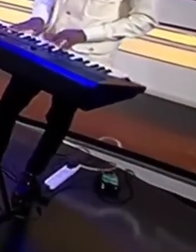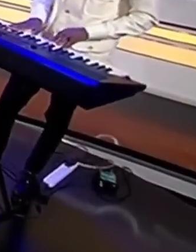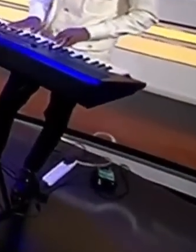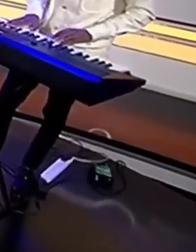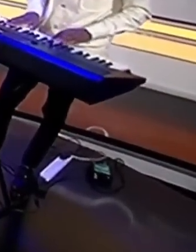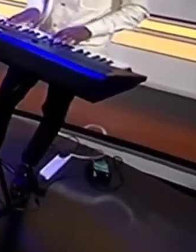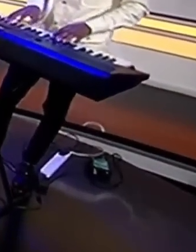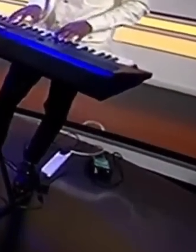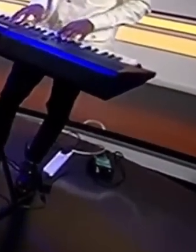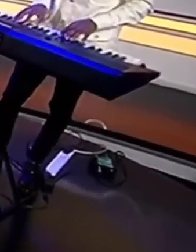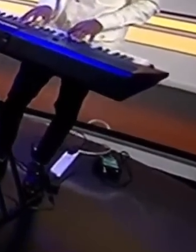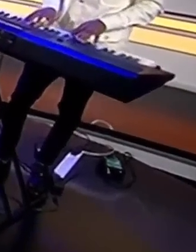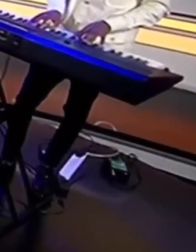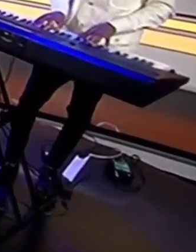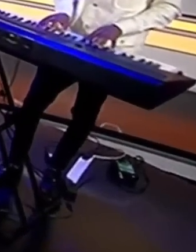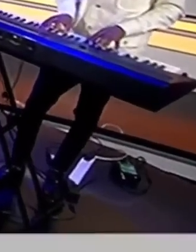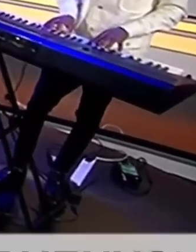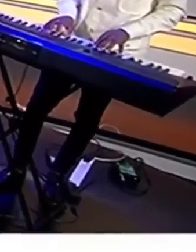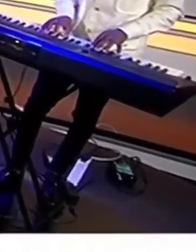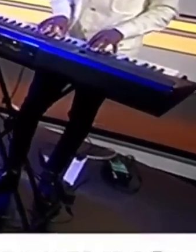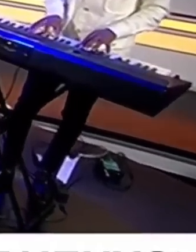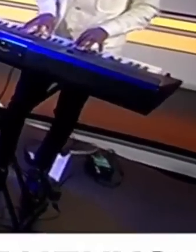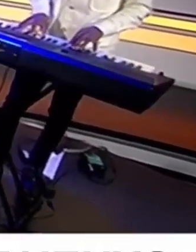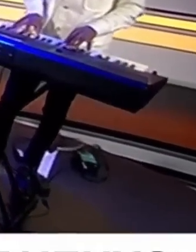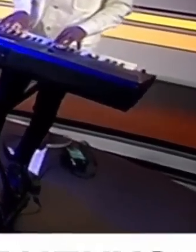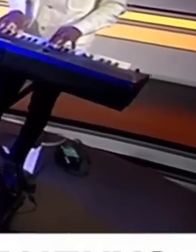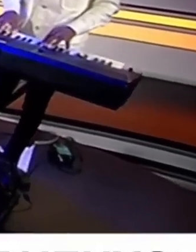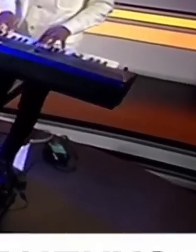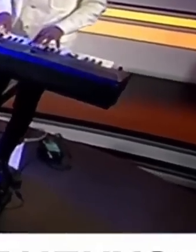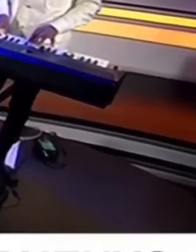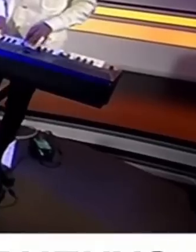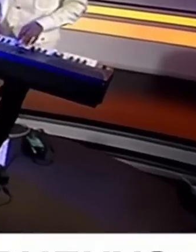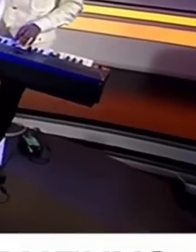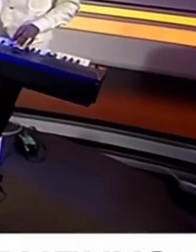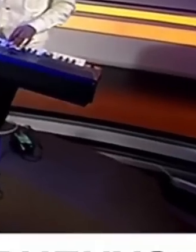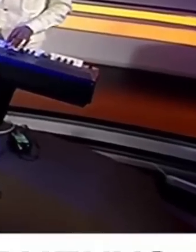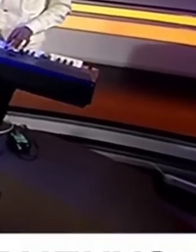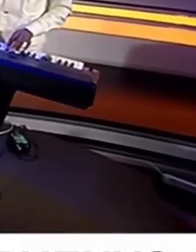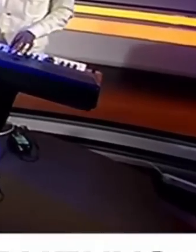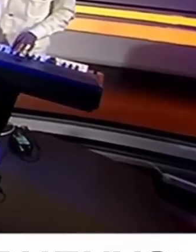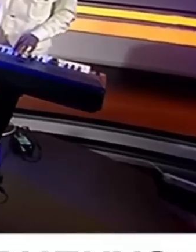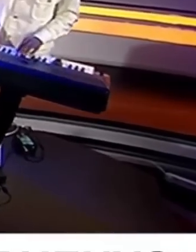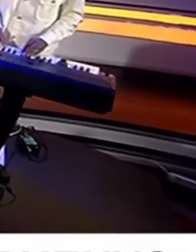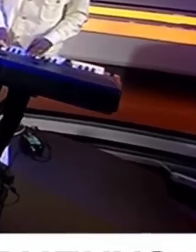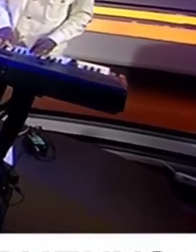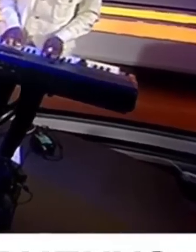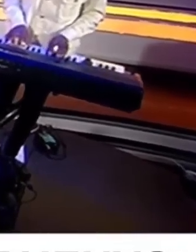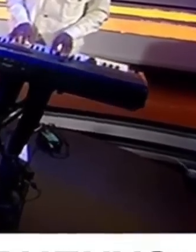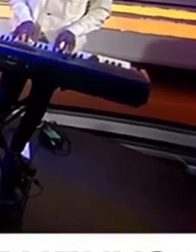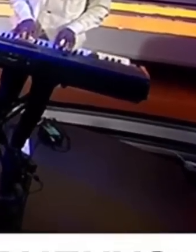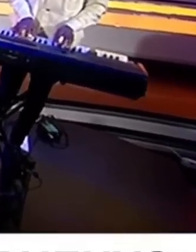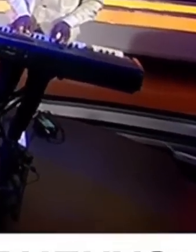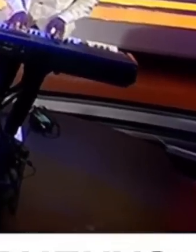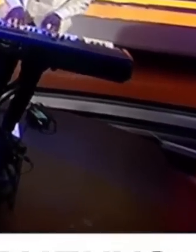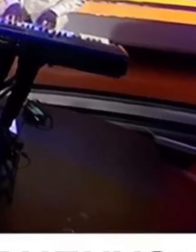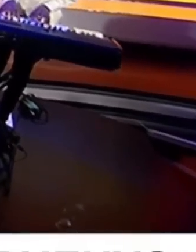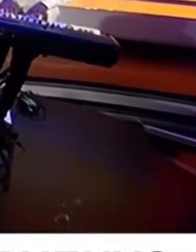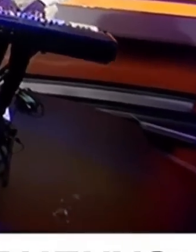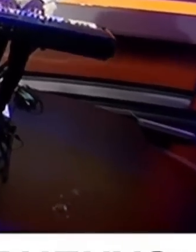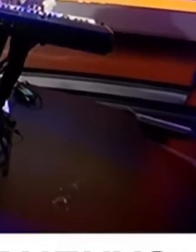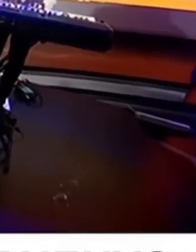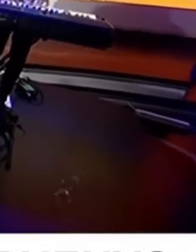ba latelela ya go tloba kgobola e ba go bošaga reng ga ditšhaba-thaba ga reng ga